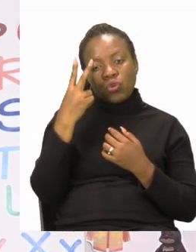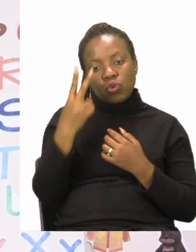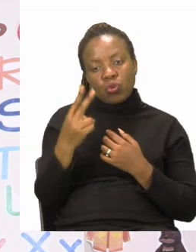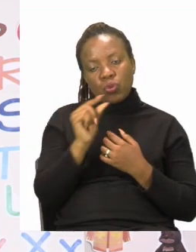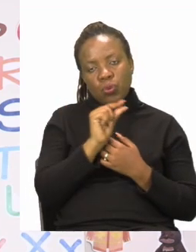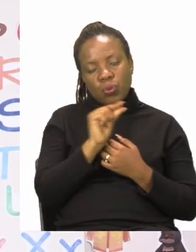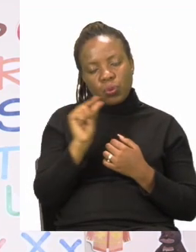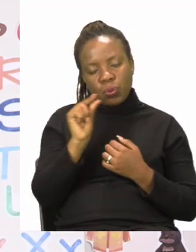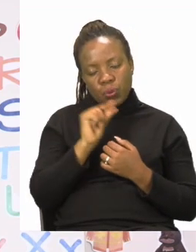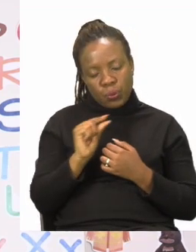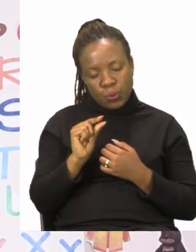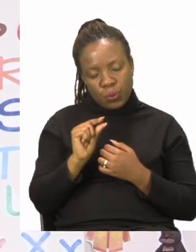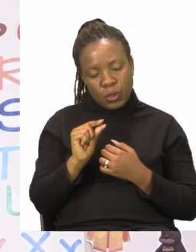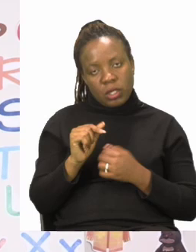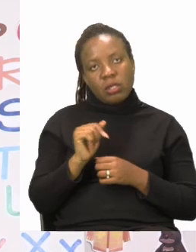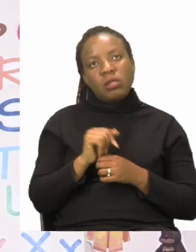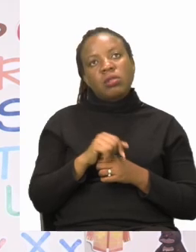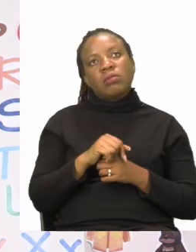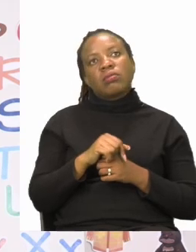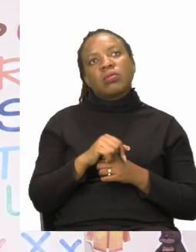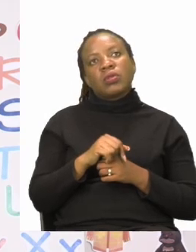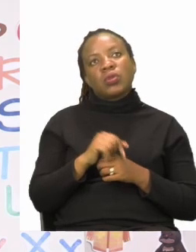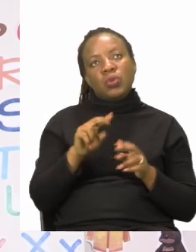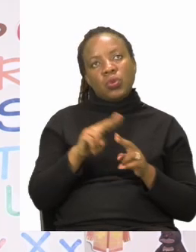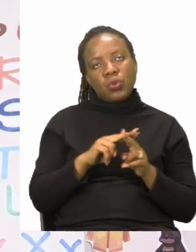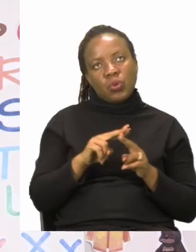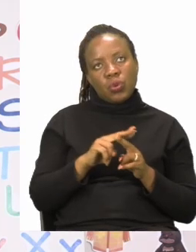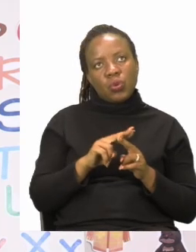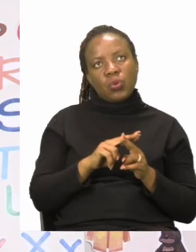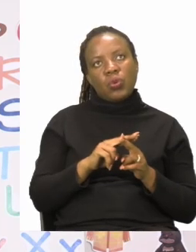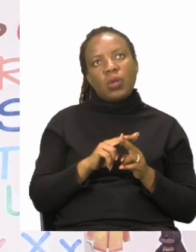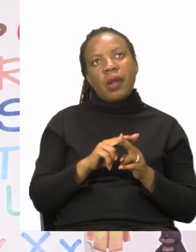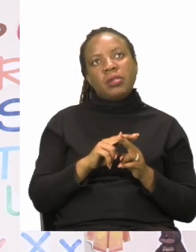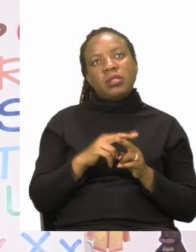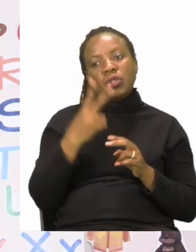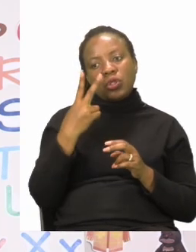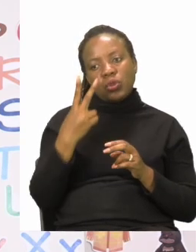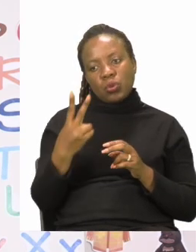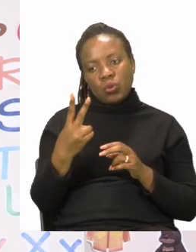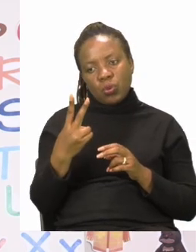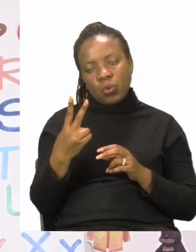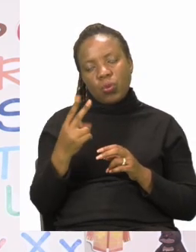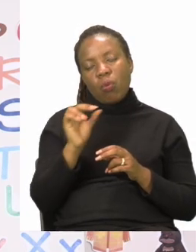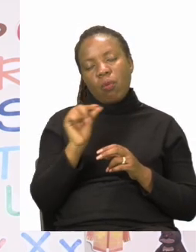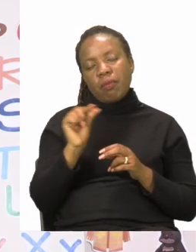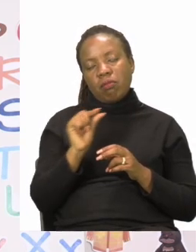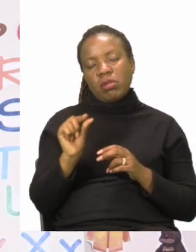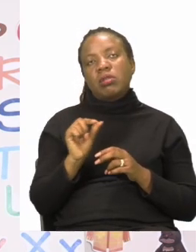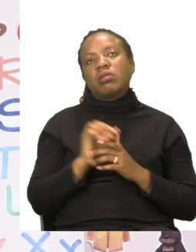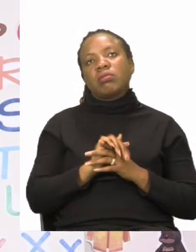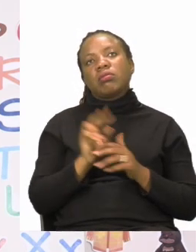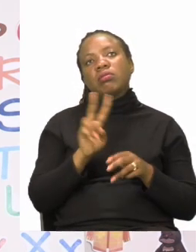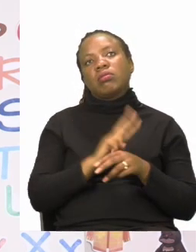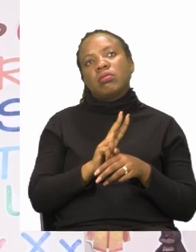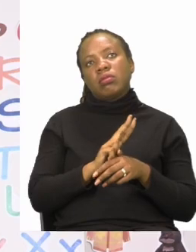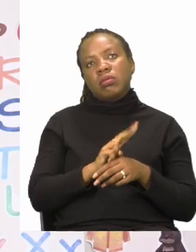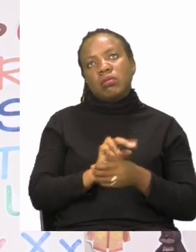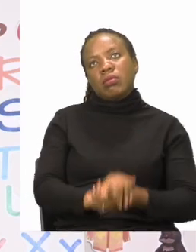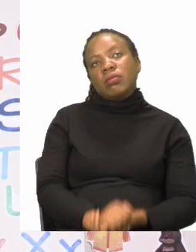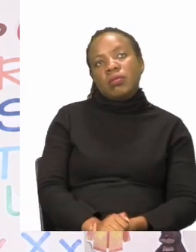some time to finish all the work and construct all your sentences. We will be back shortly after this ad break.